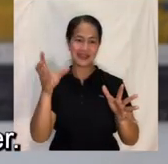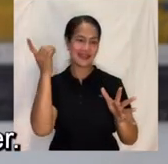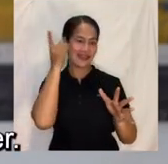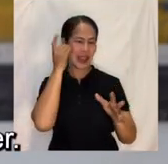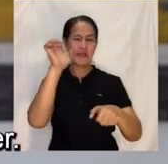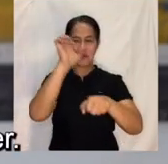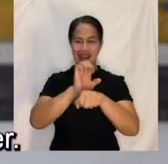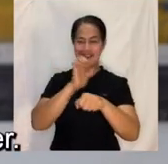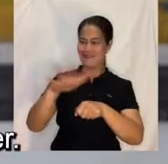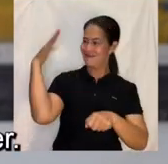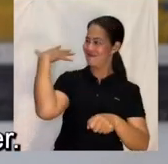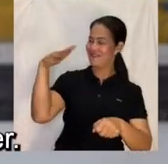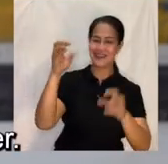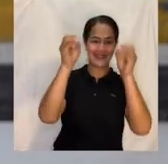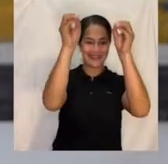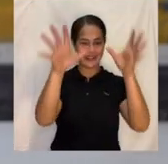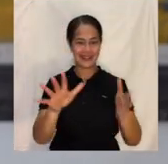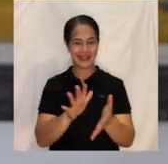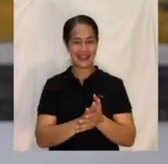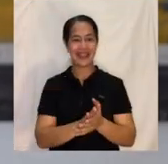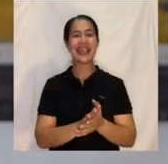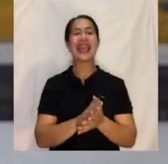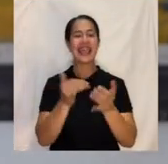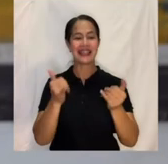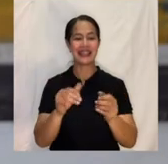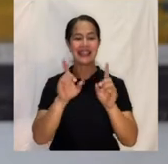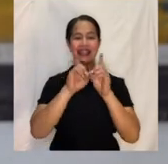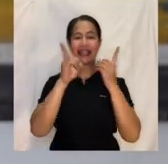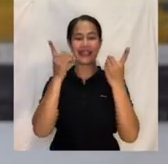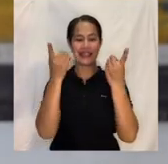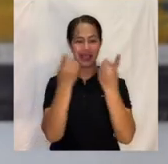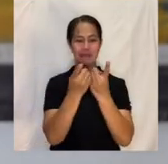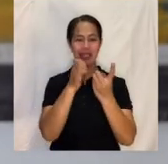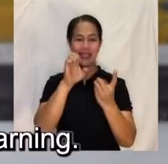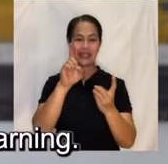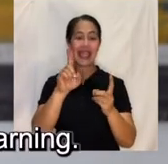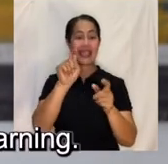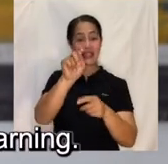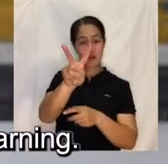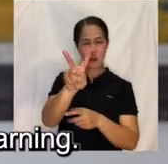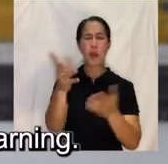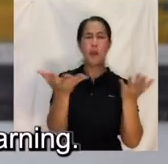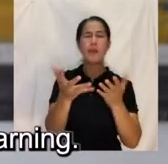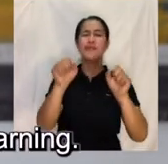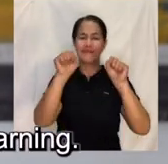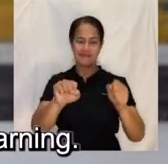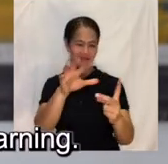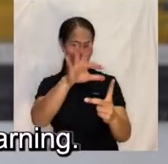your English Tastic teacher. And this is DepEd TV, where you will